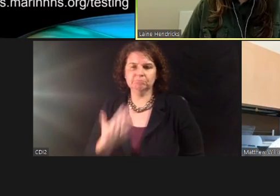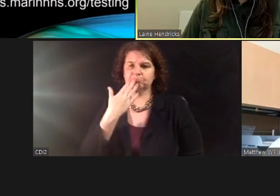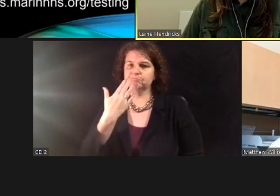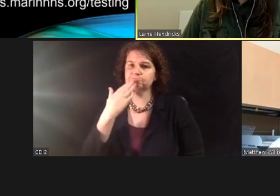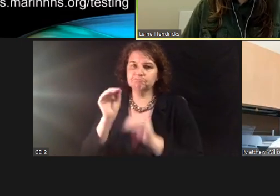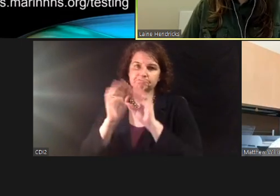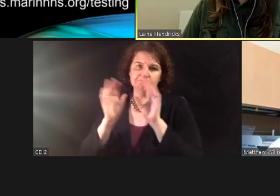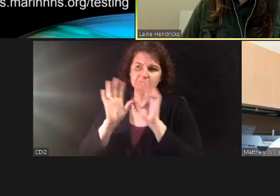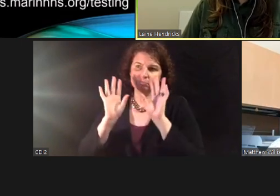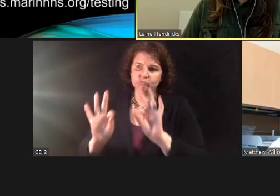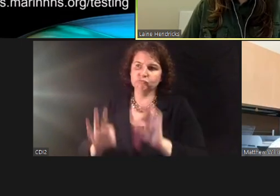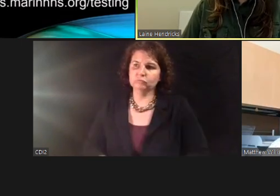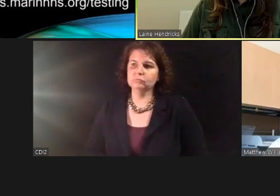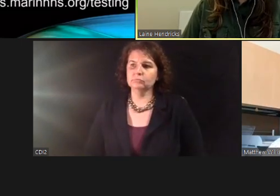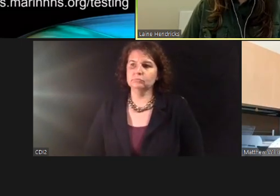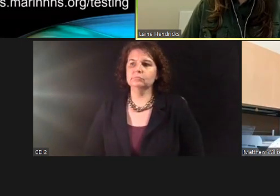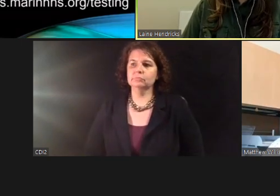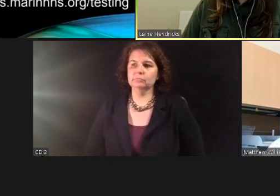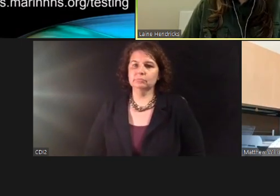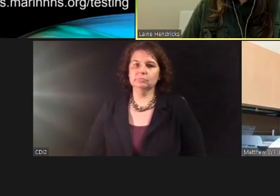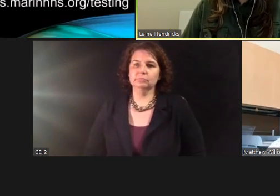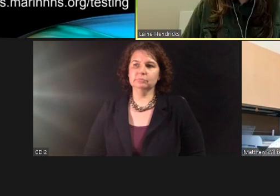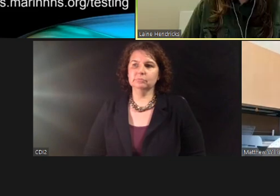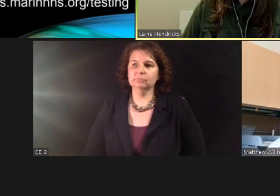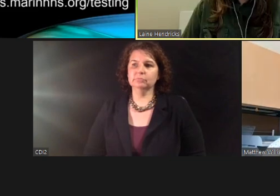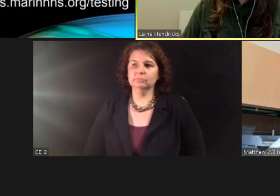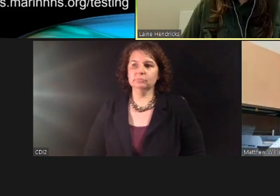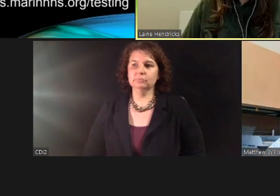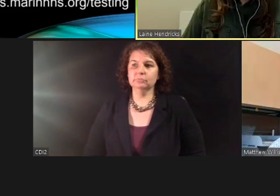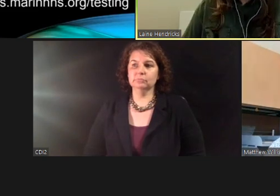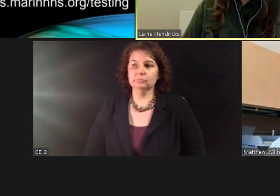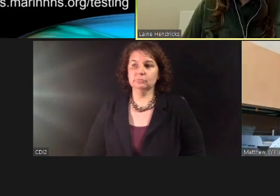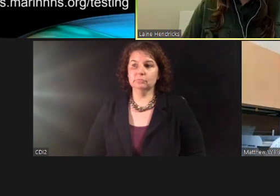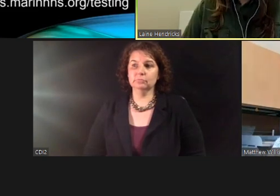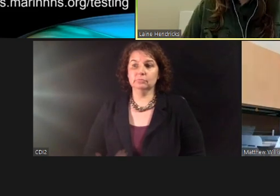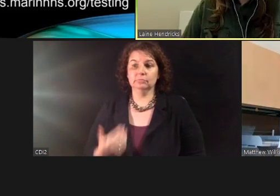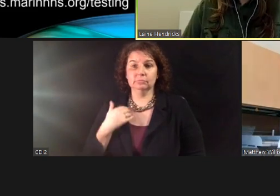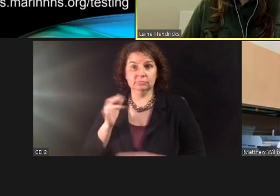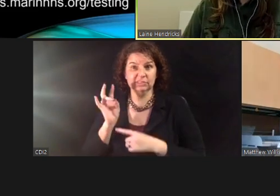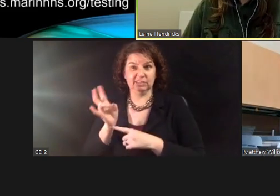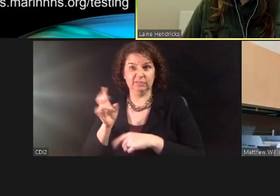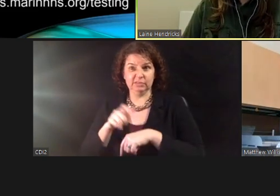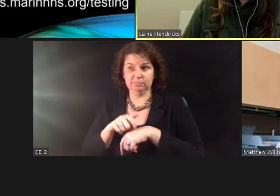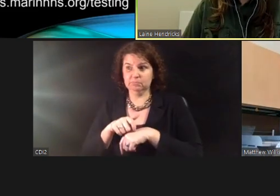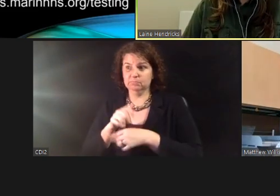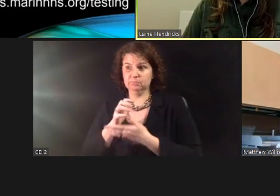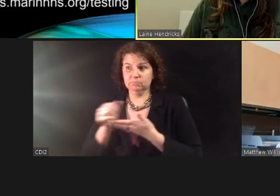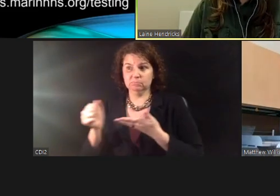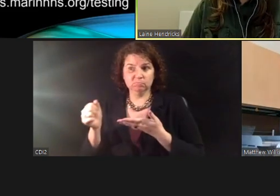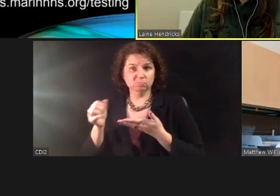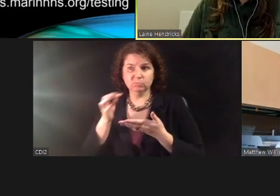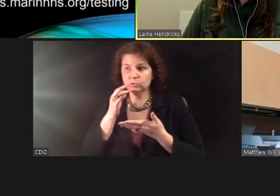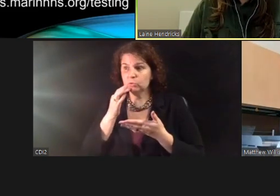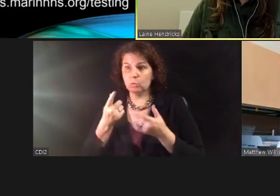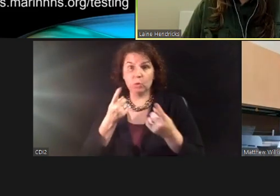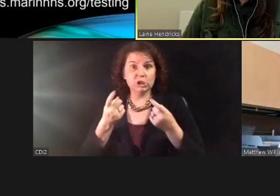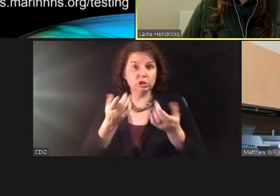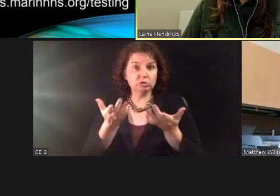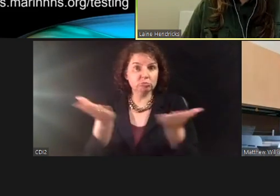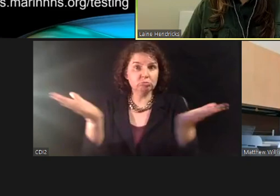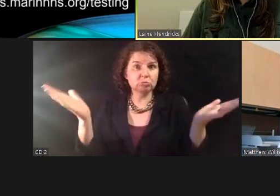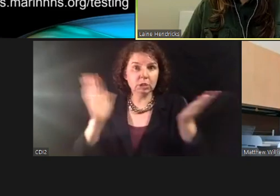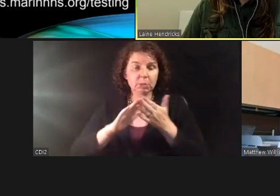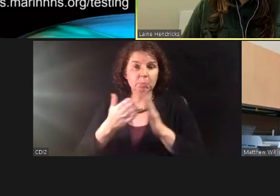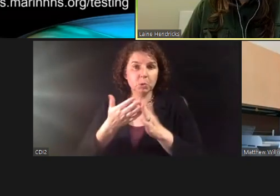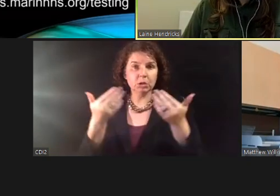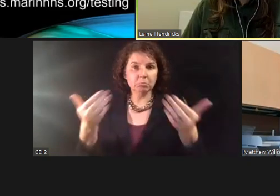gears again. I realize we have about 7 minutes left and we have a few more questions to cover. And so looking at more